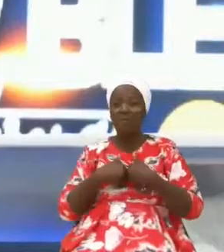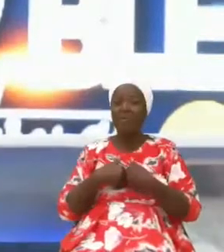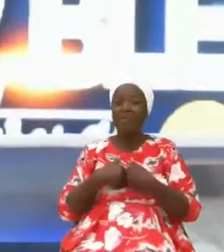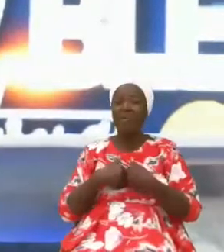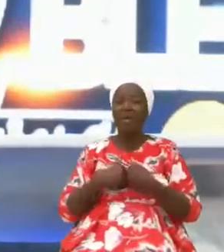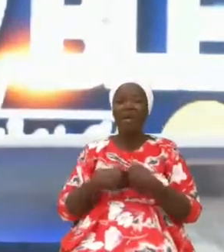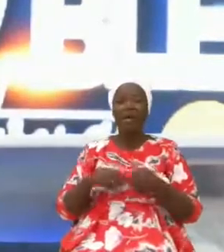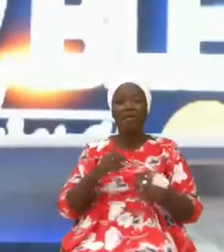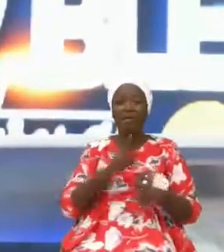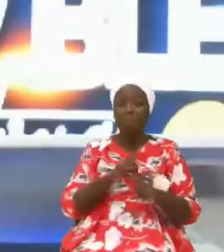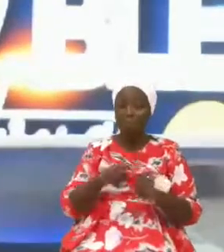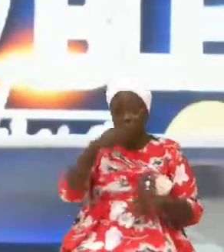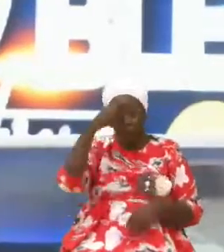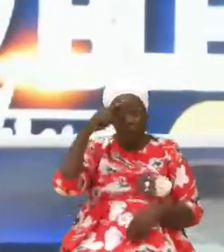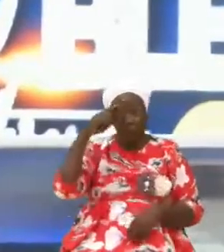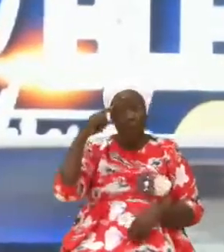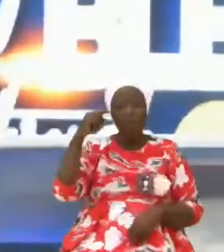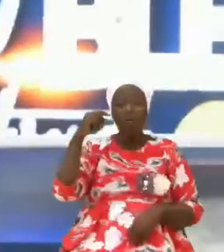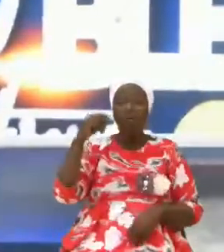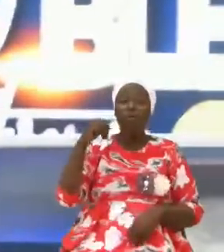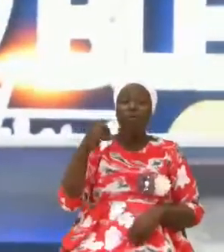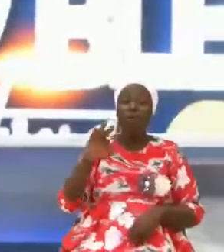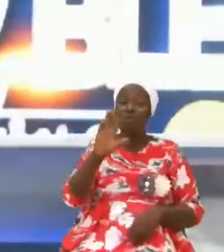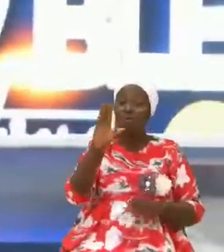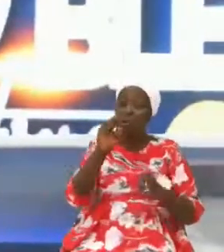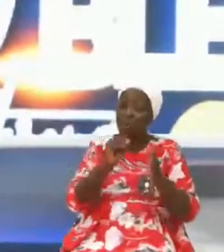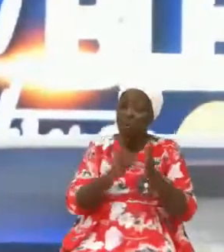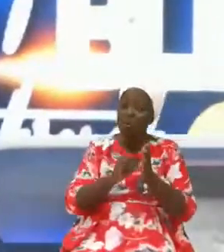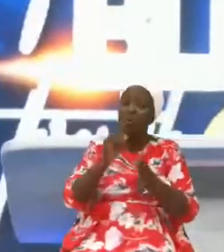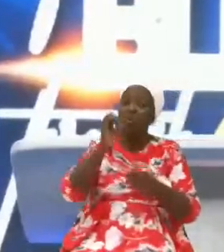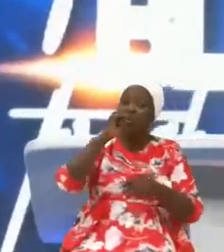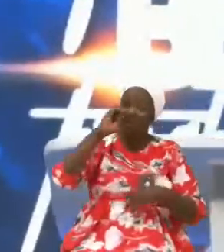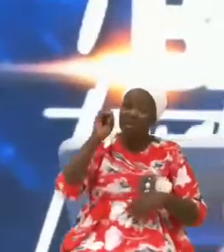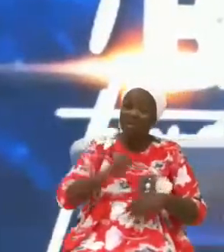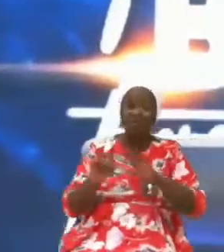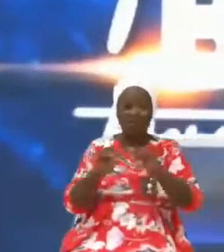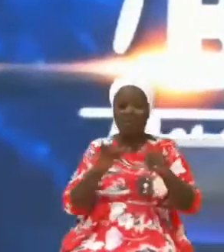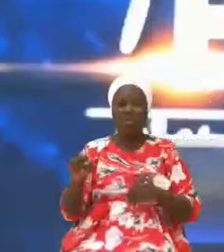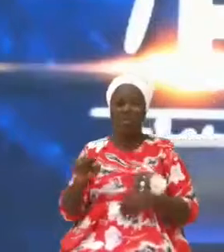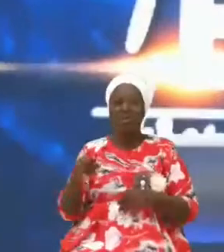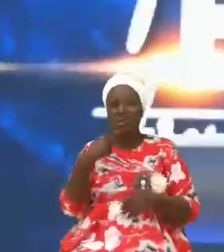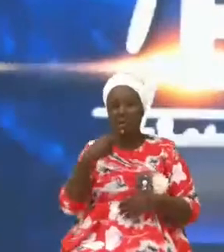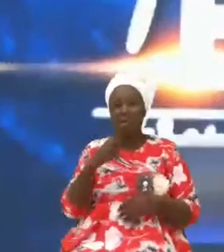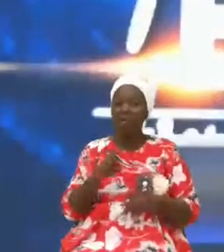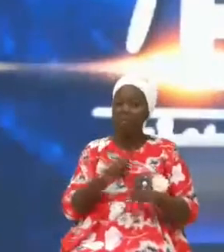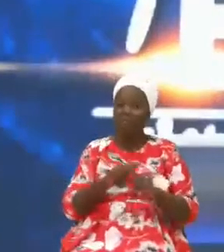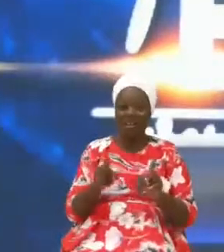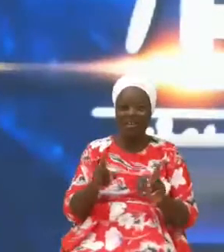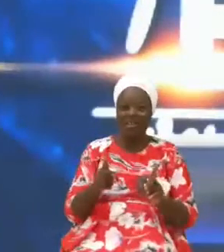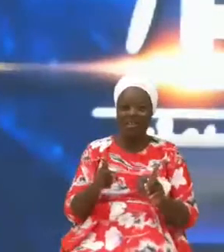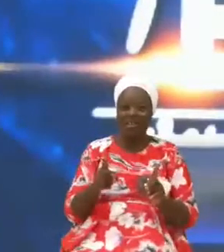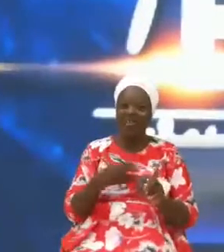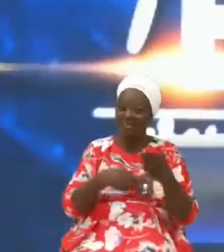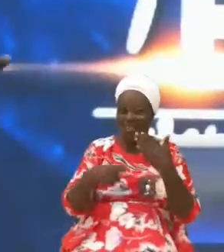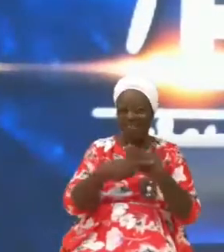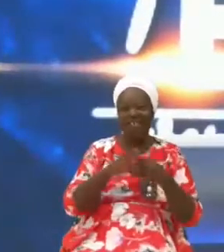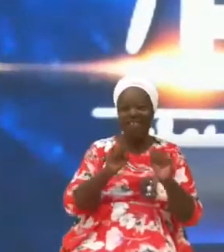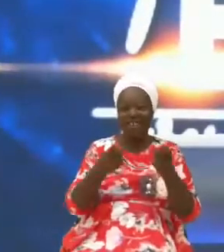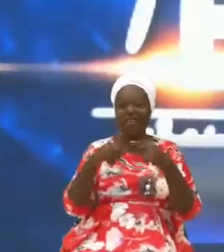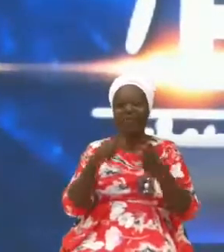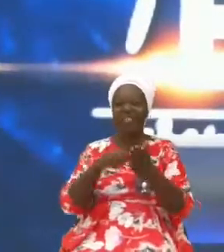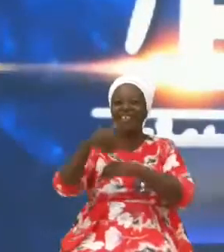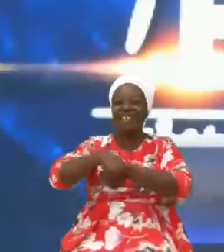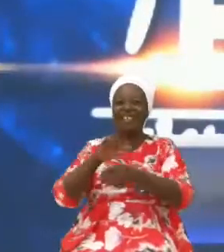lost the good things you should have had because of your own evil doing. He